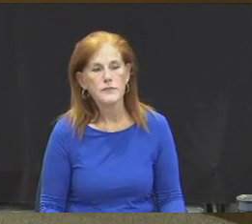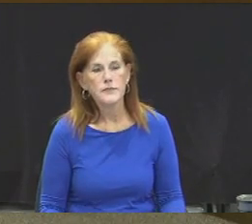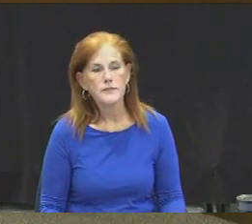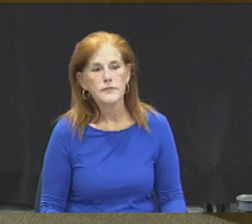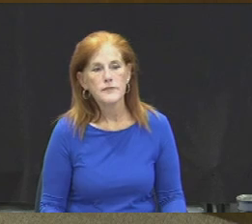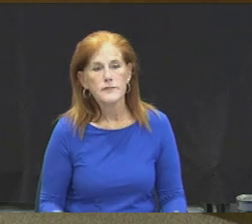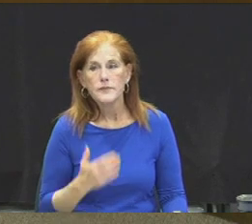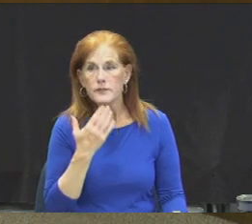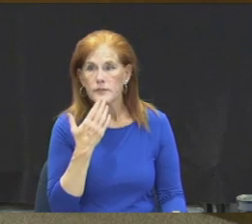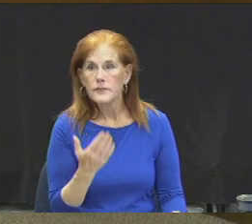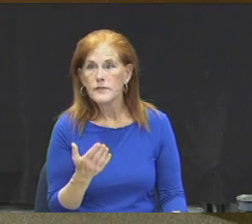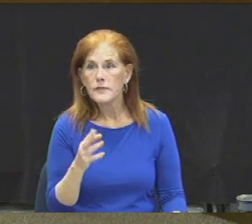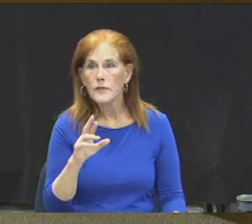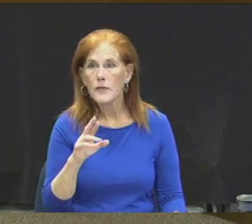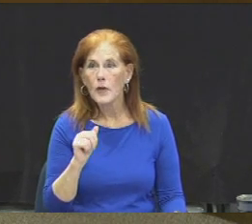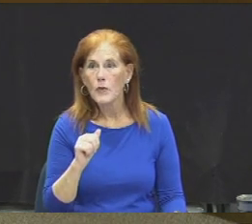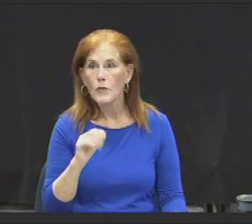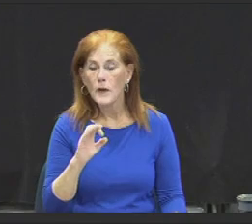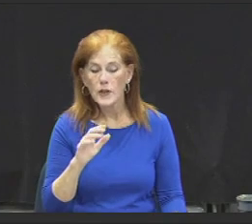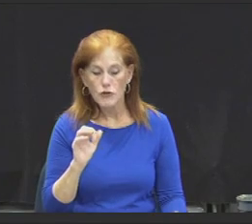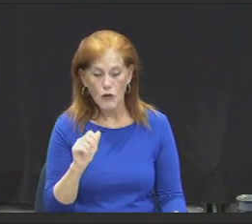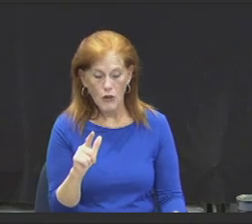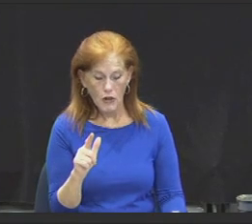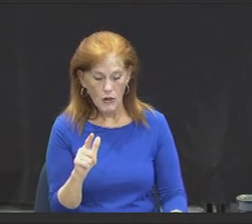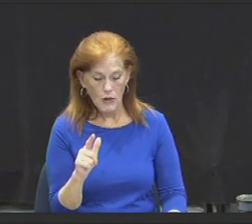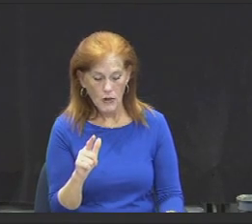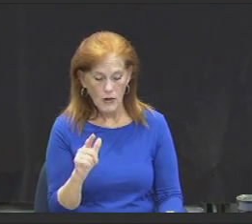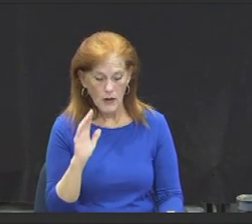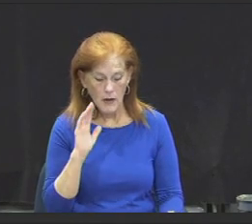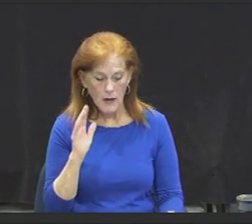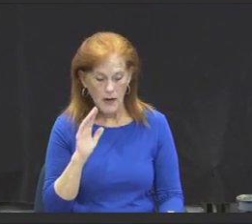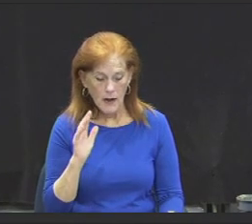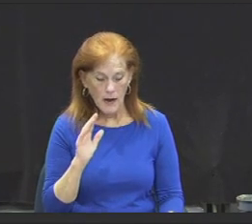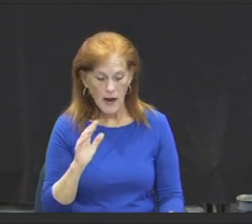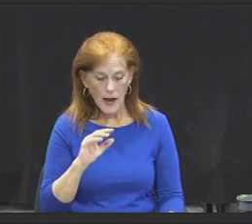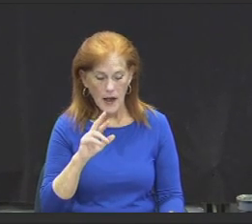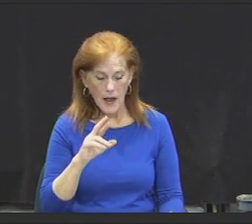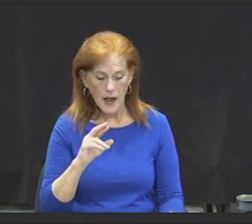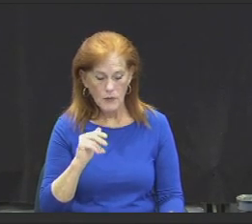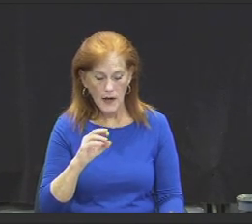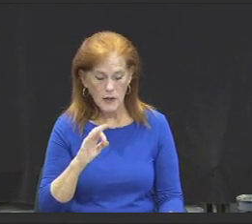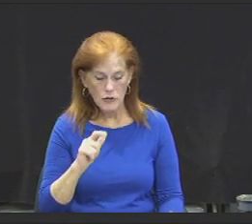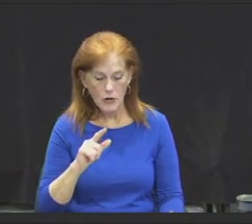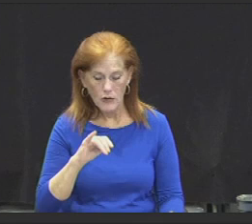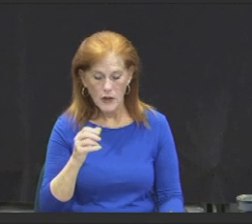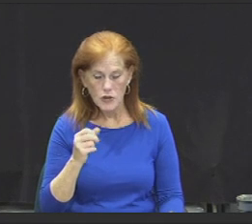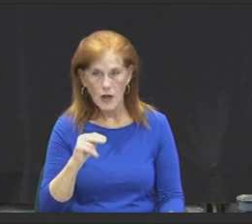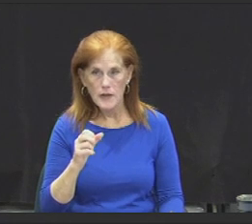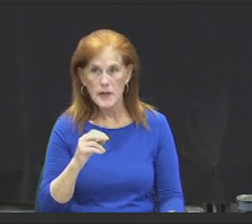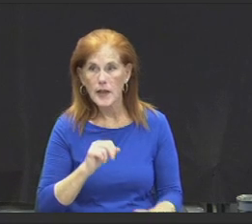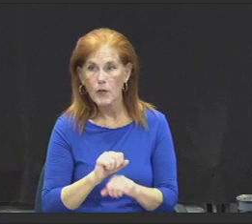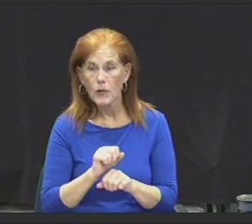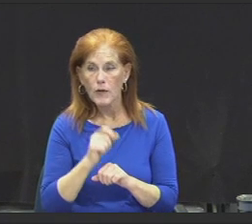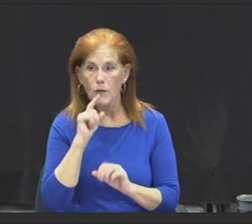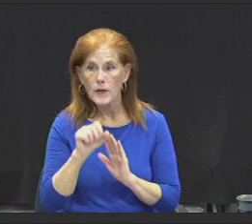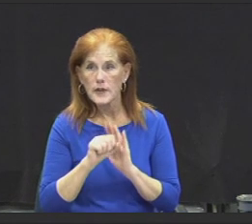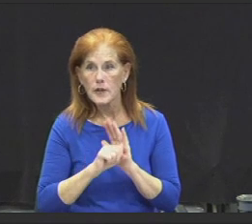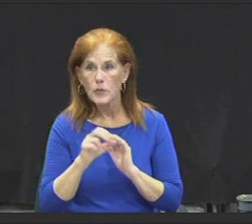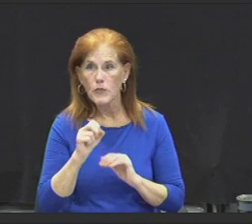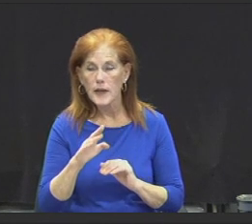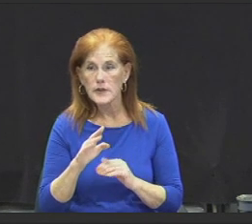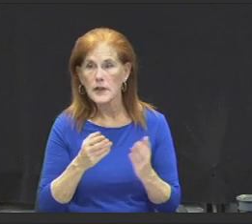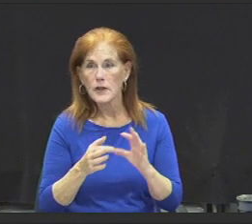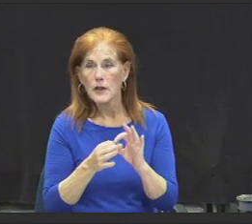Thanks, Lisa. And Rachel? Yes, hello, I'm Rachel Johnson. I work for the state of Nebraska as a